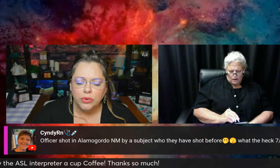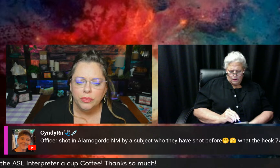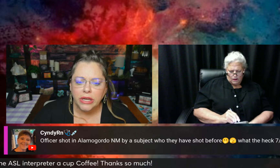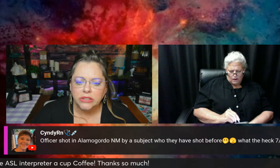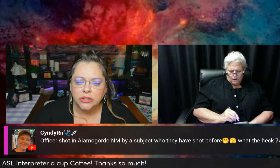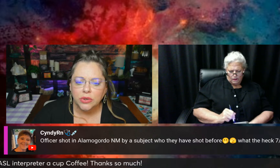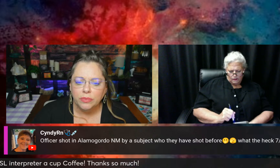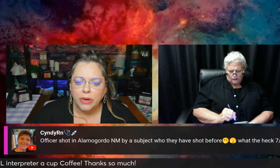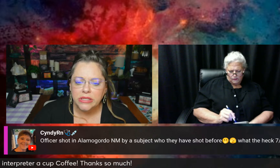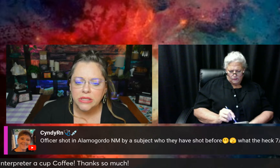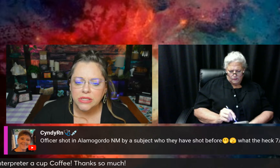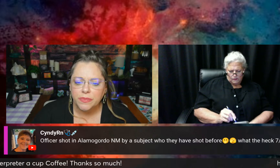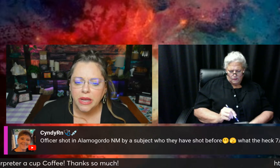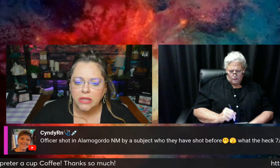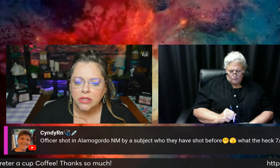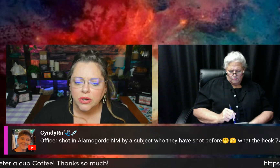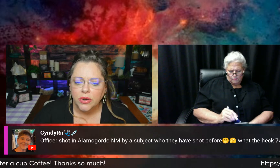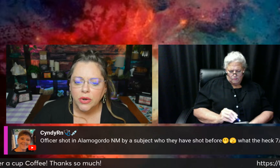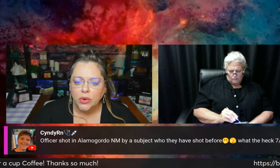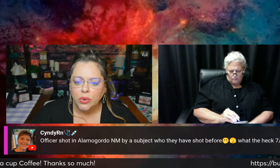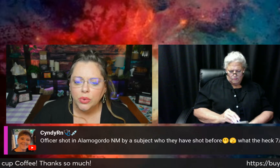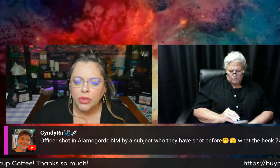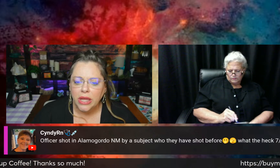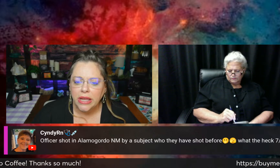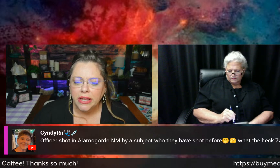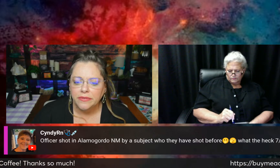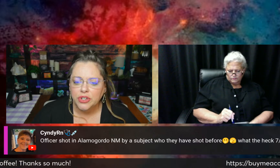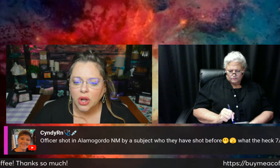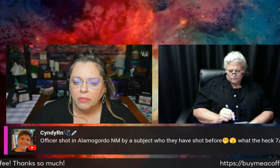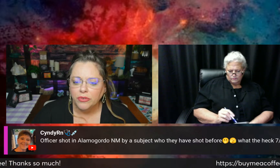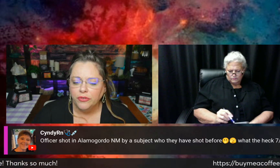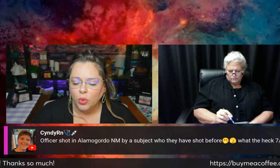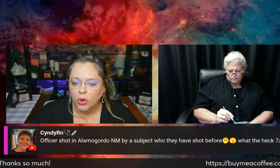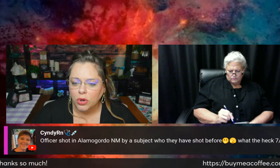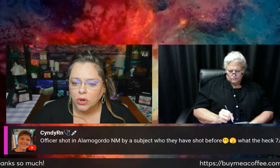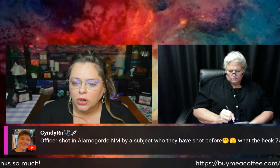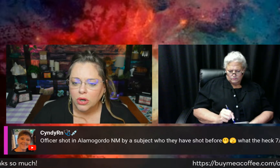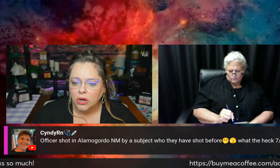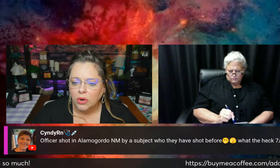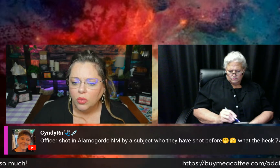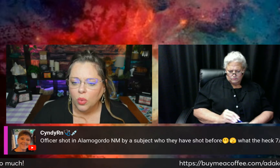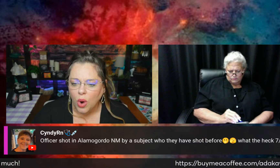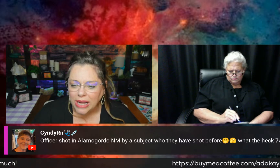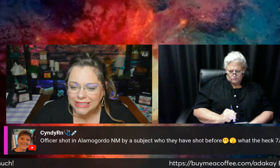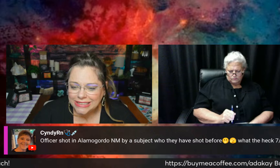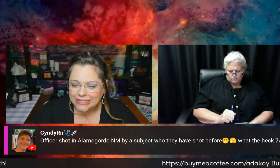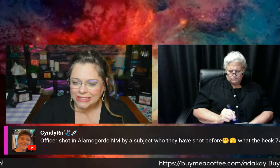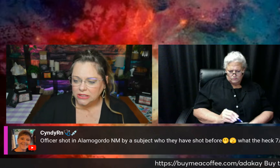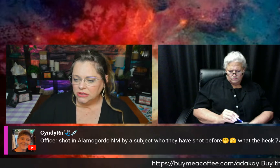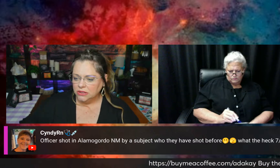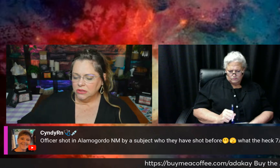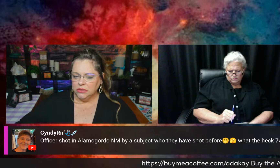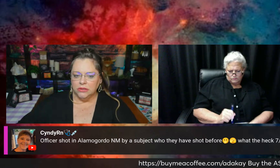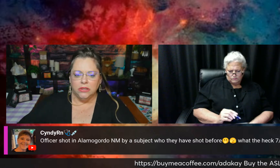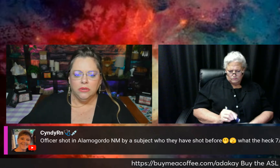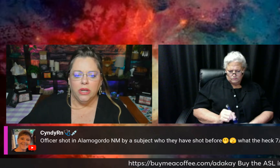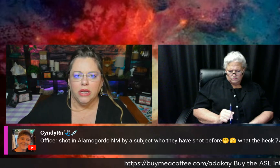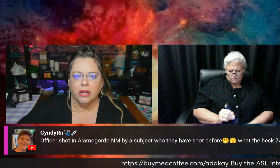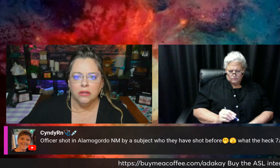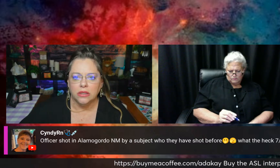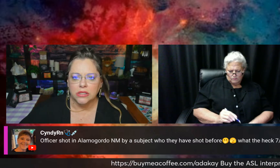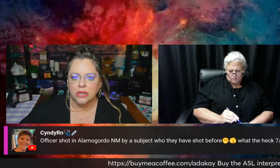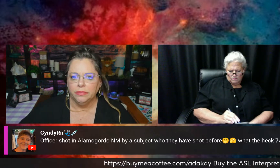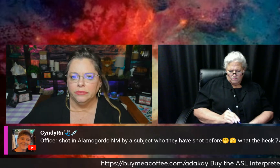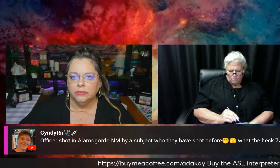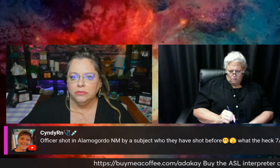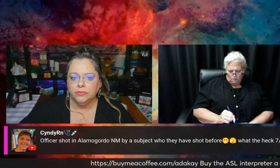Gordo, New Mexico by suspect who they have shot before? What? Okay, I gotta